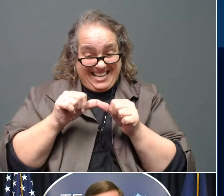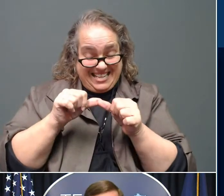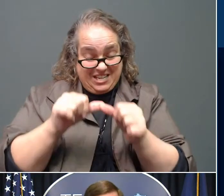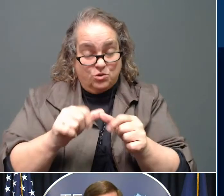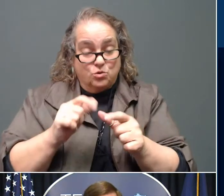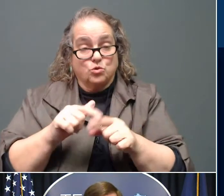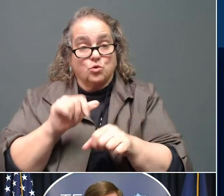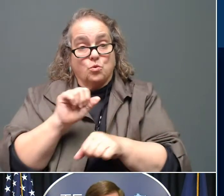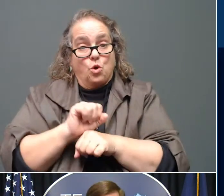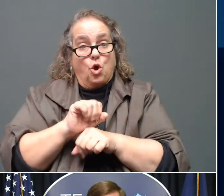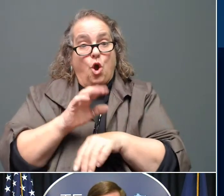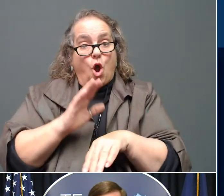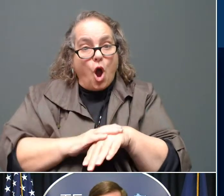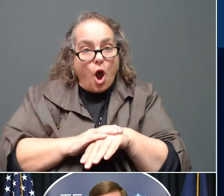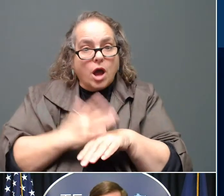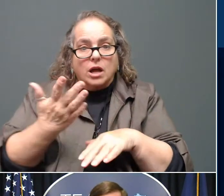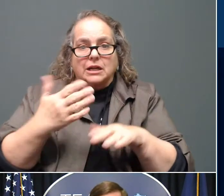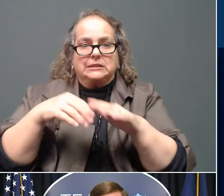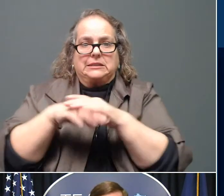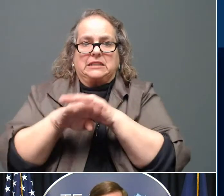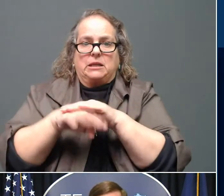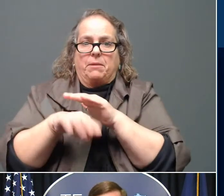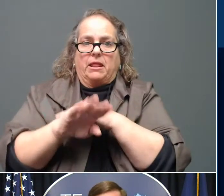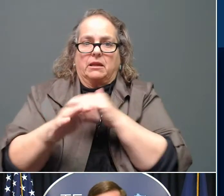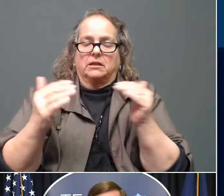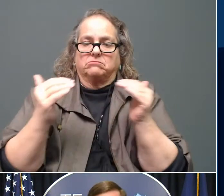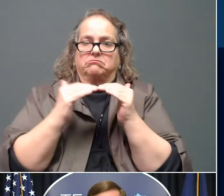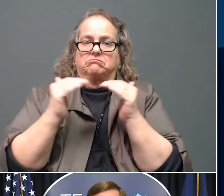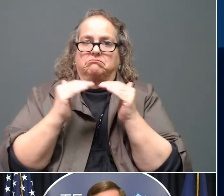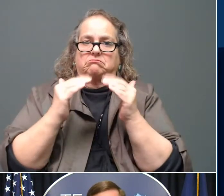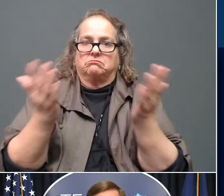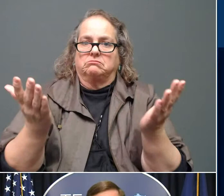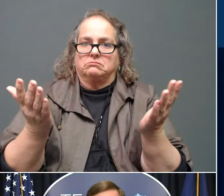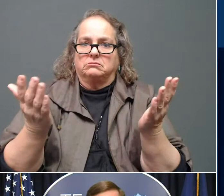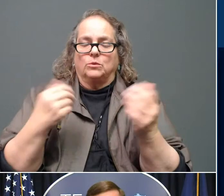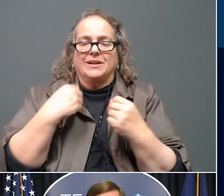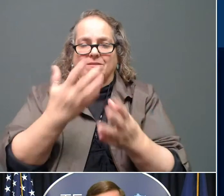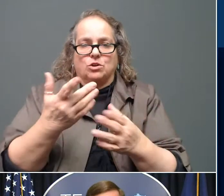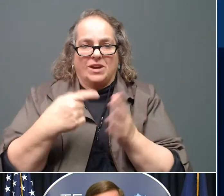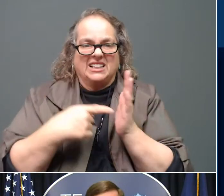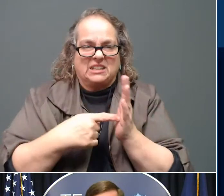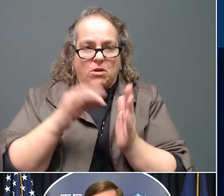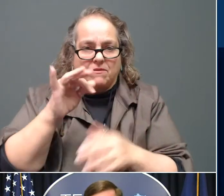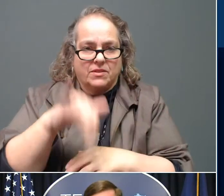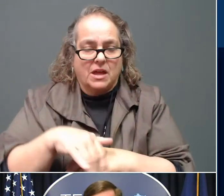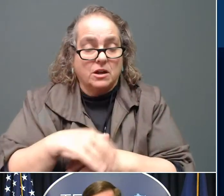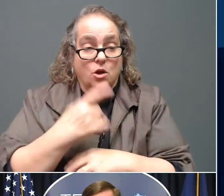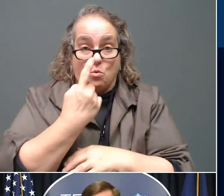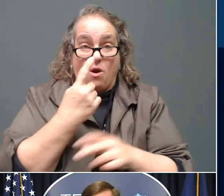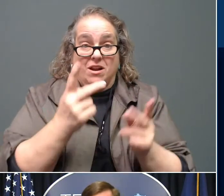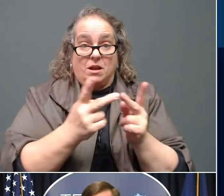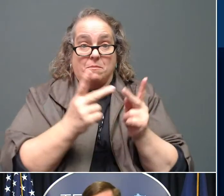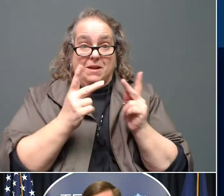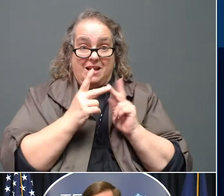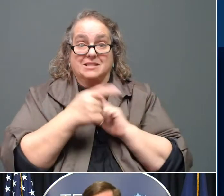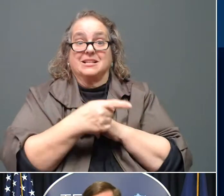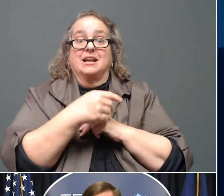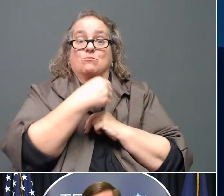on accessibility. I'll give you an example of this. There is at least one facility providing